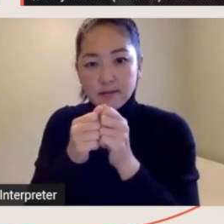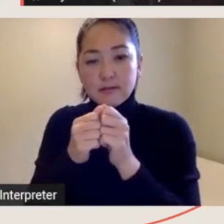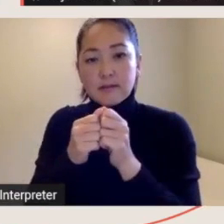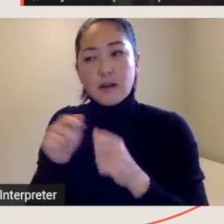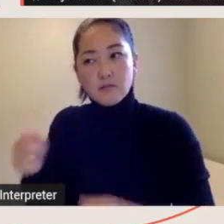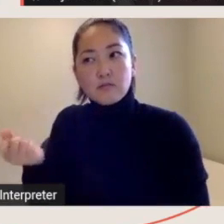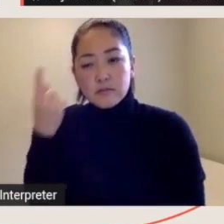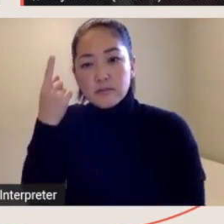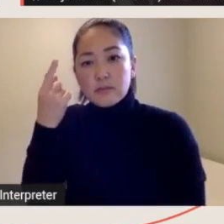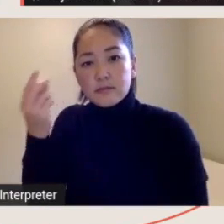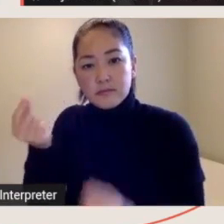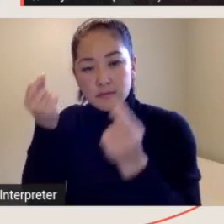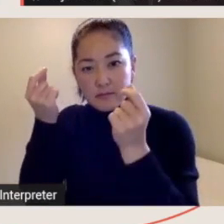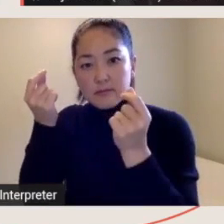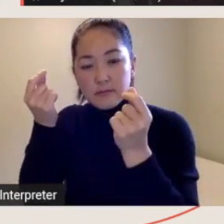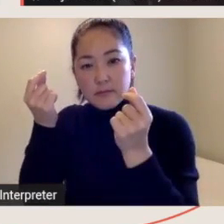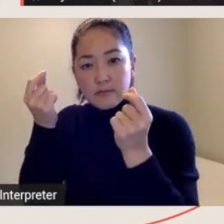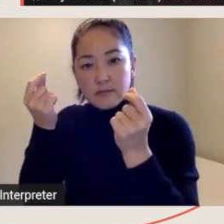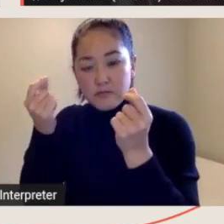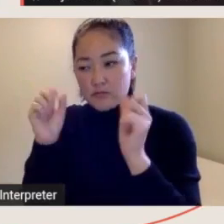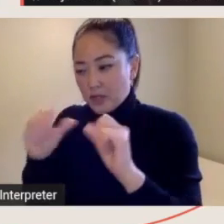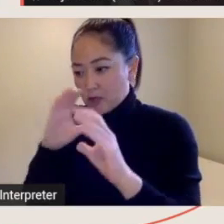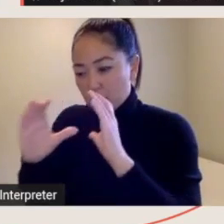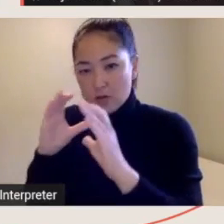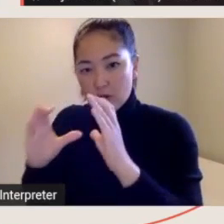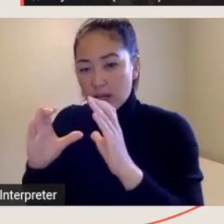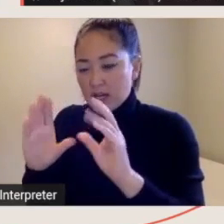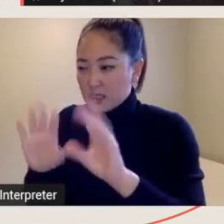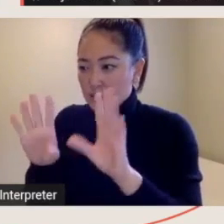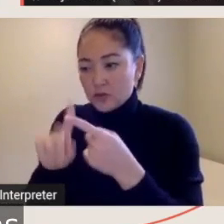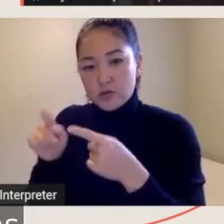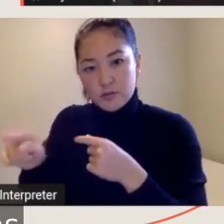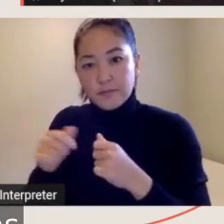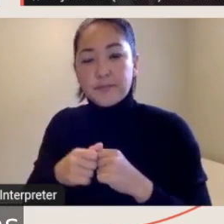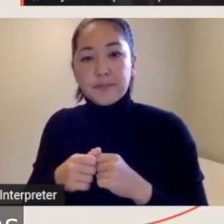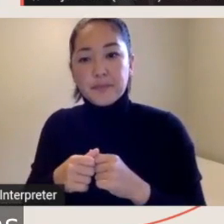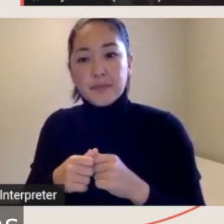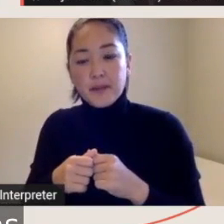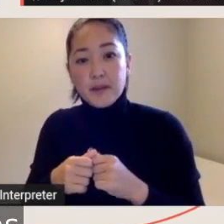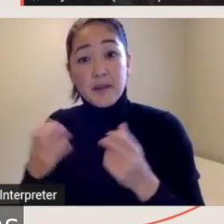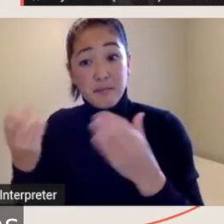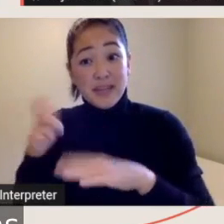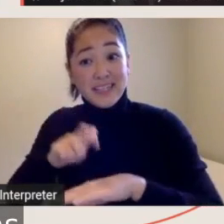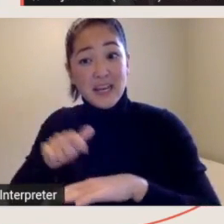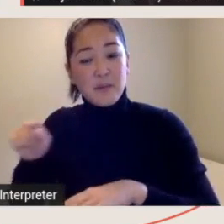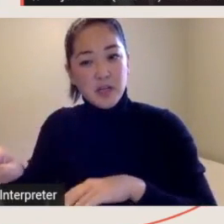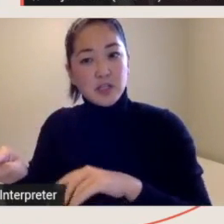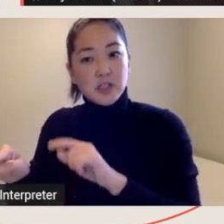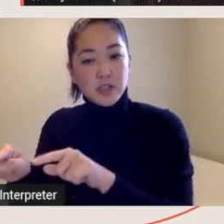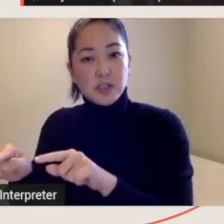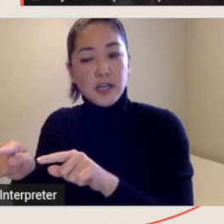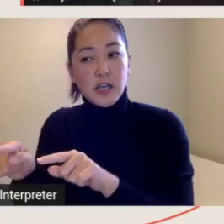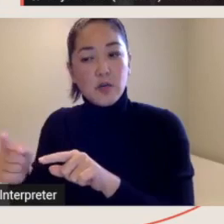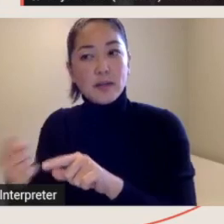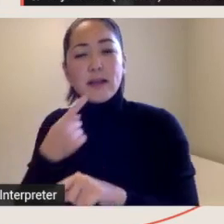she understood it immediately. We managed to communicate this well. And many times she was the one coming to us with